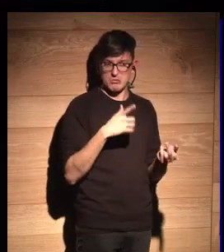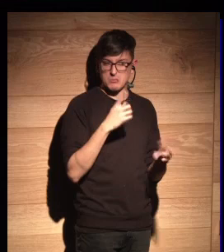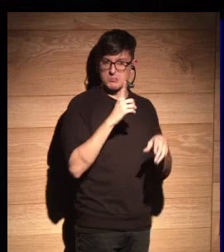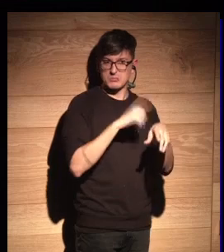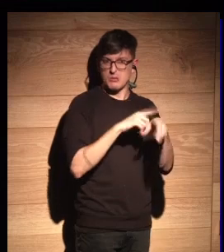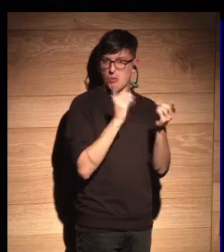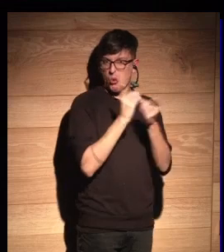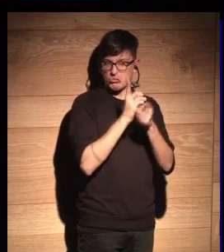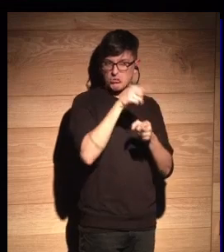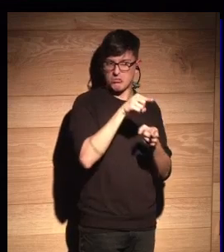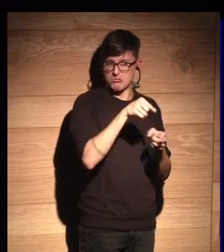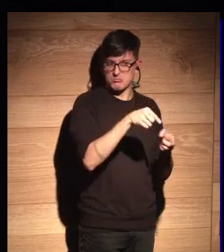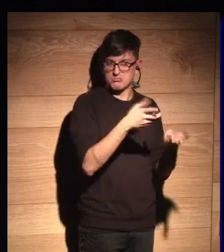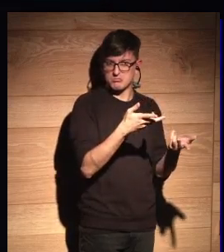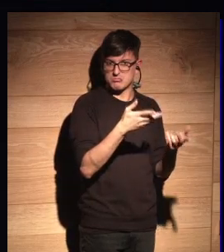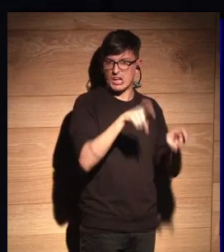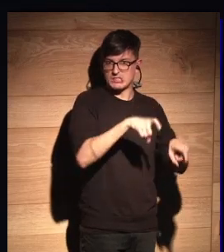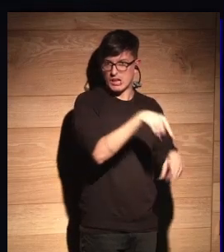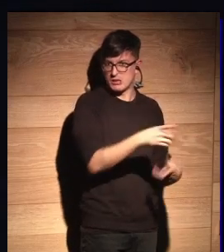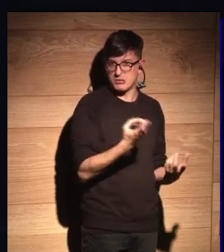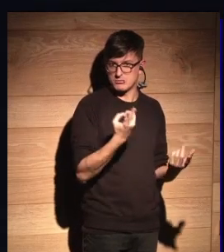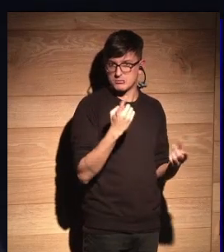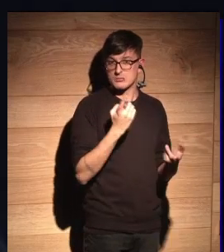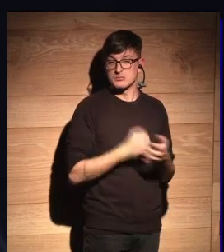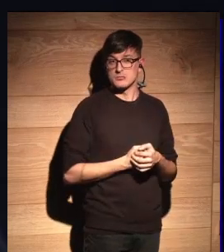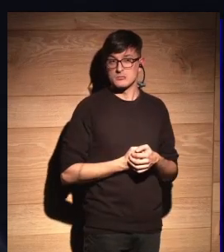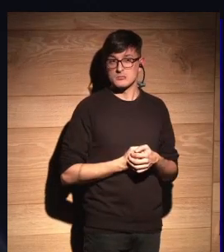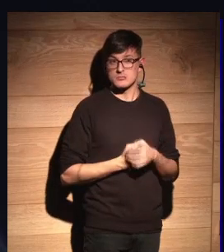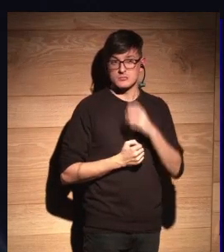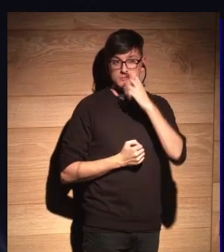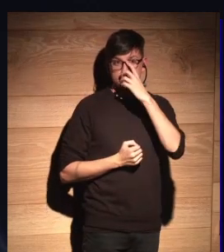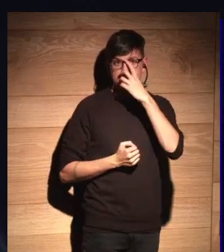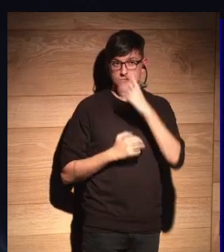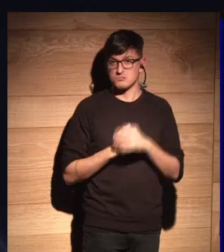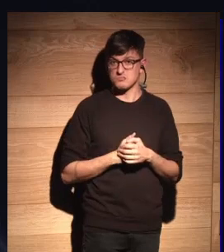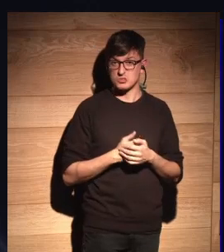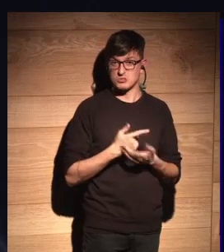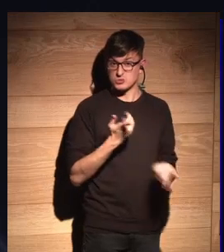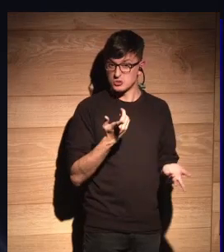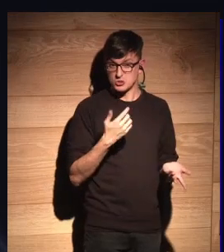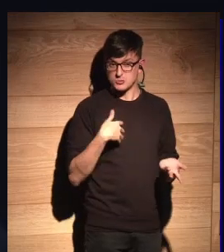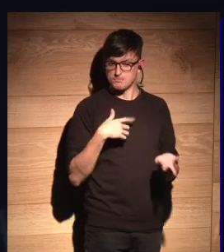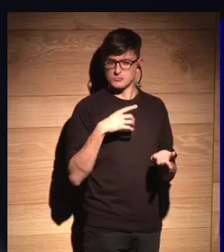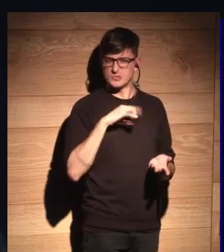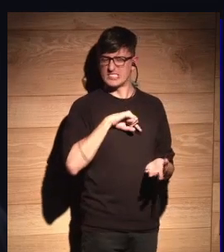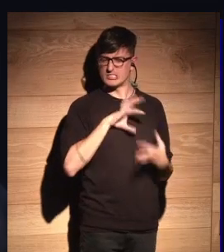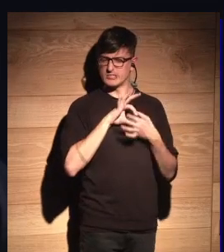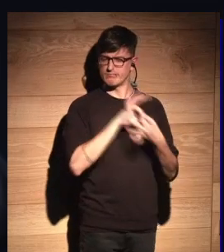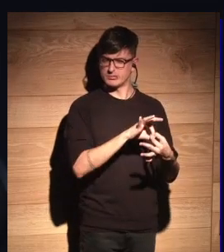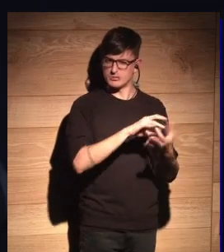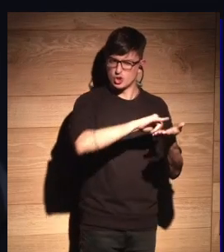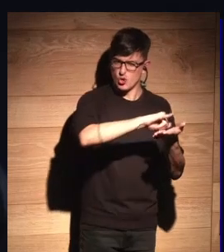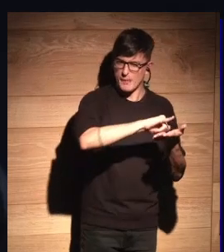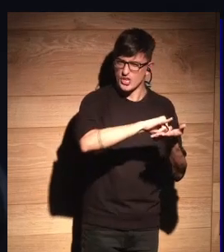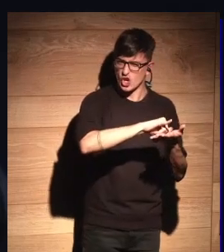New York is, I love New York, but I don't really feel like a New Yorker because I get there, I go